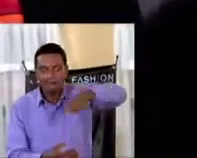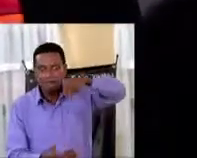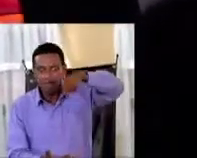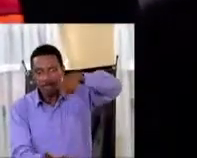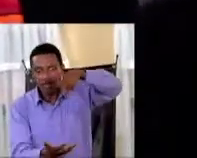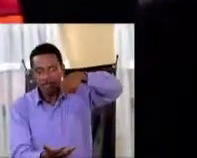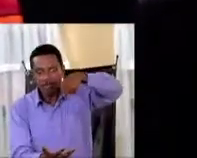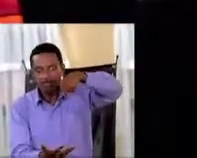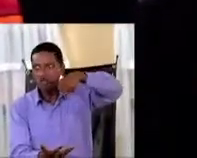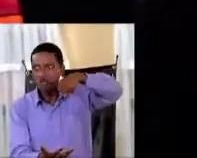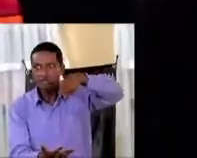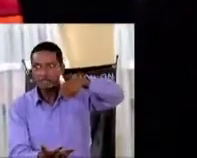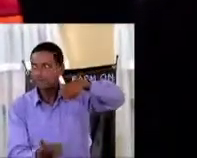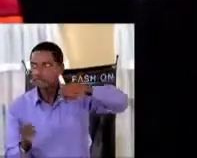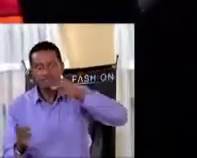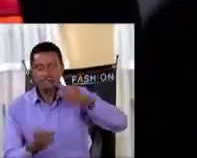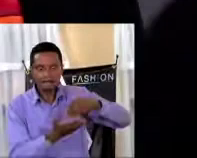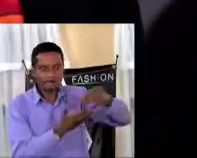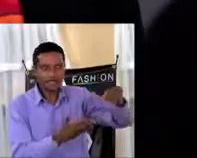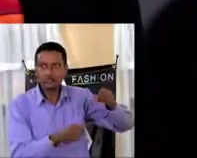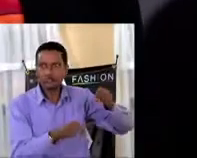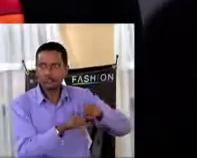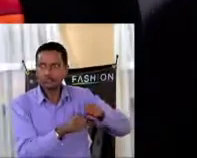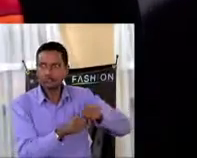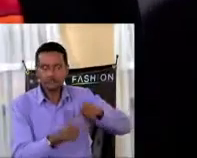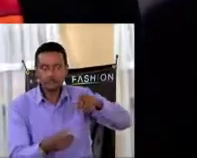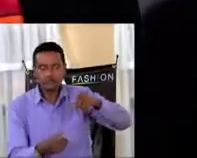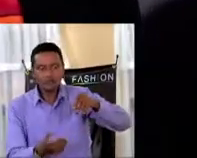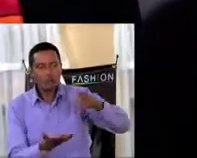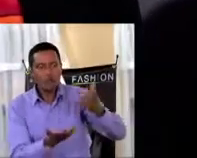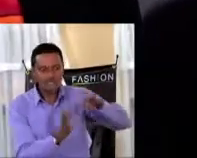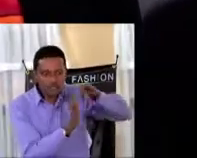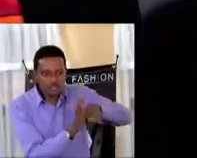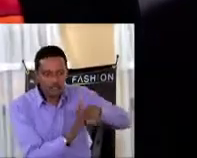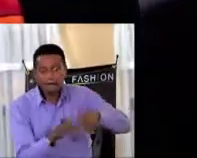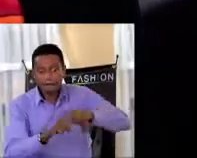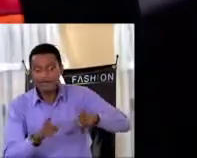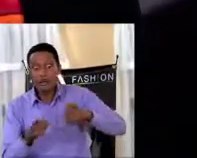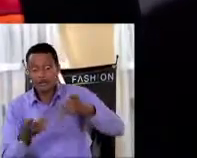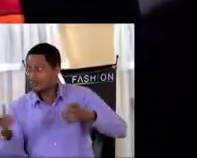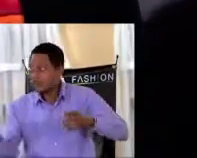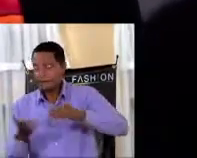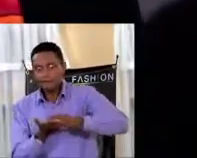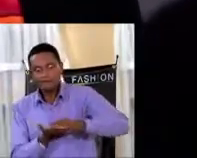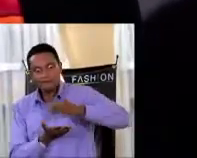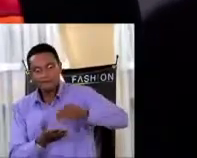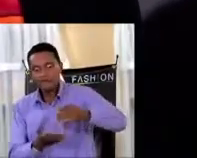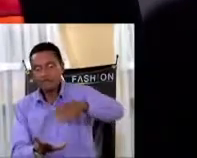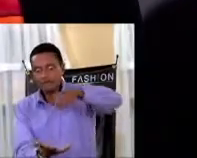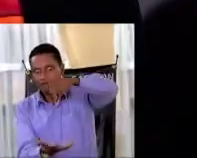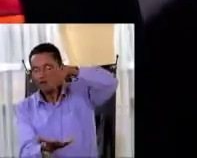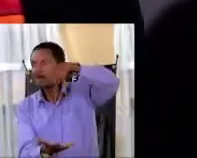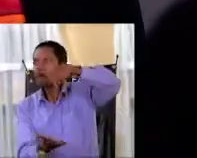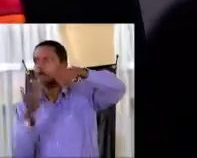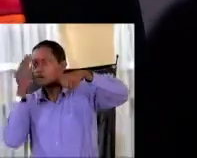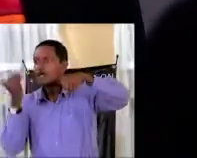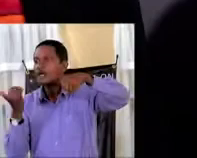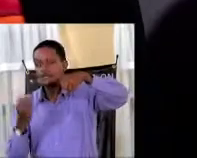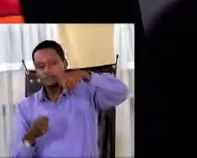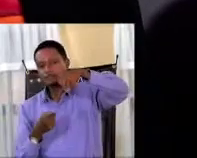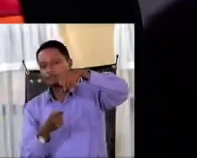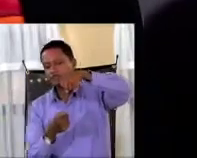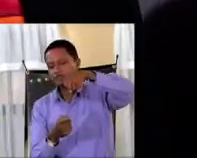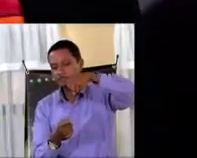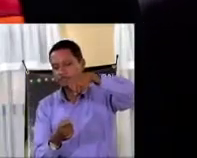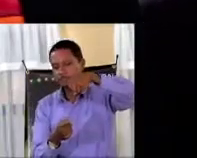just a nice-to-have item, and you okay shouting out $450. So I understand quality and handmadeness and, you know,